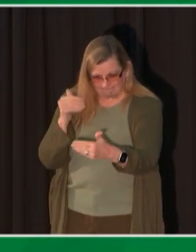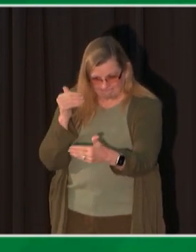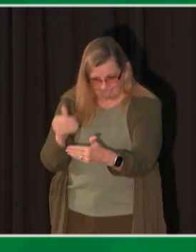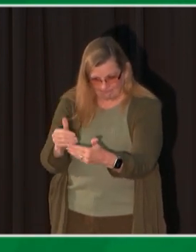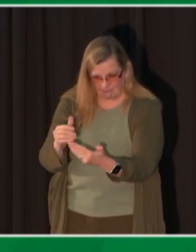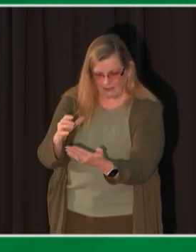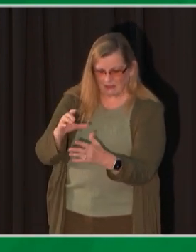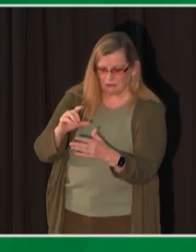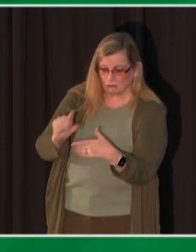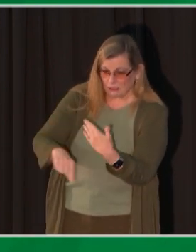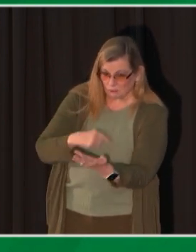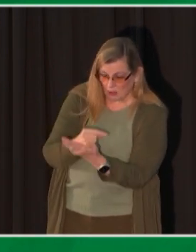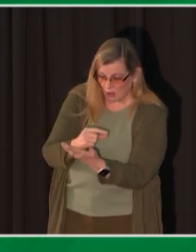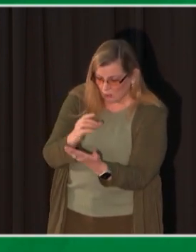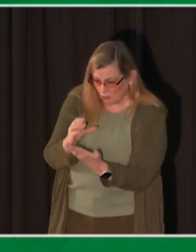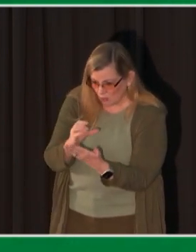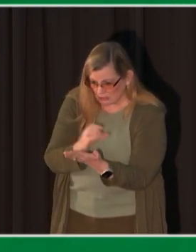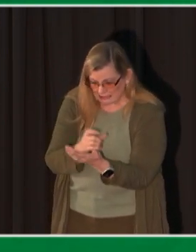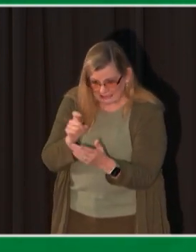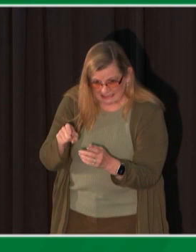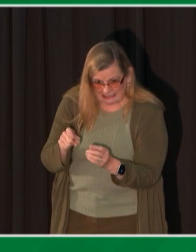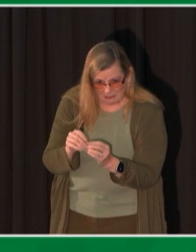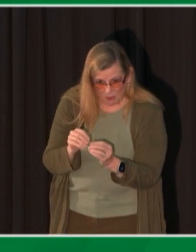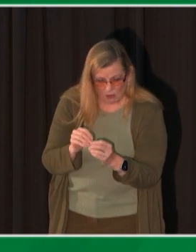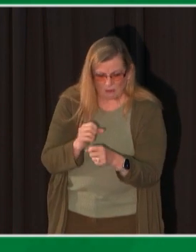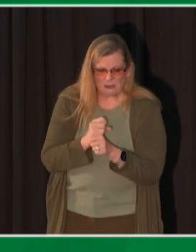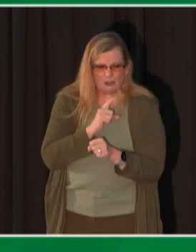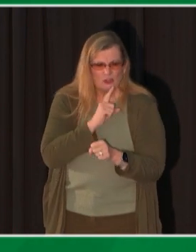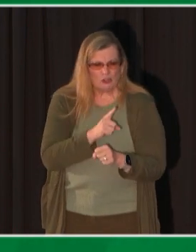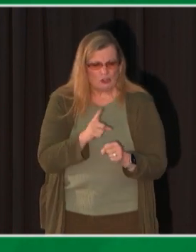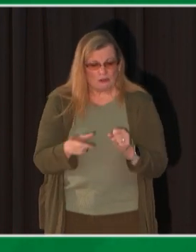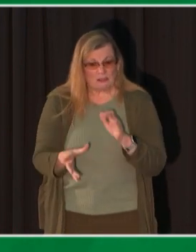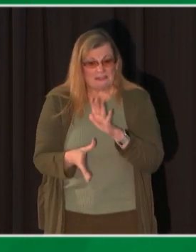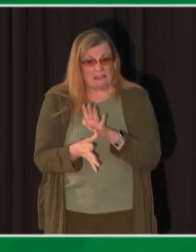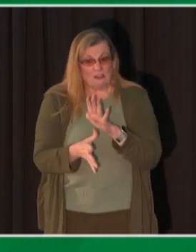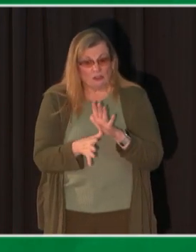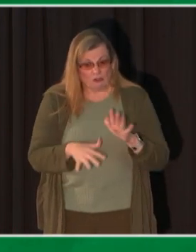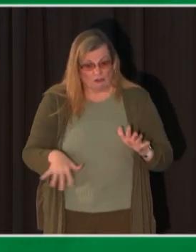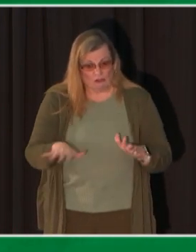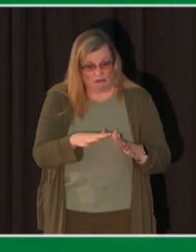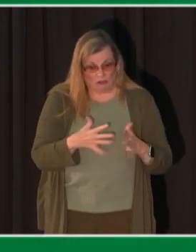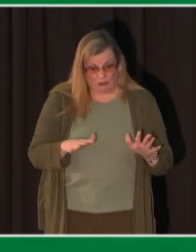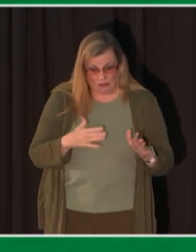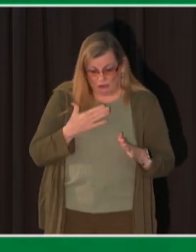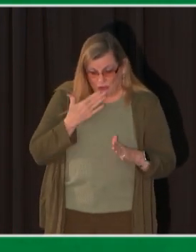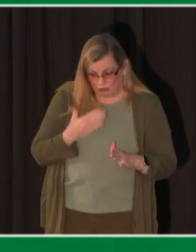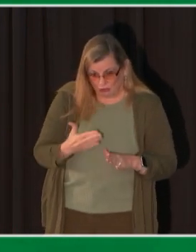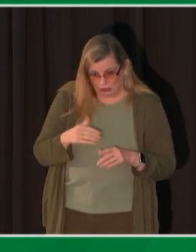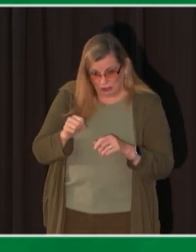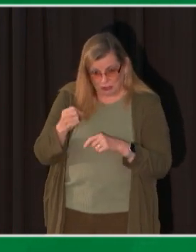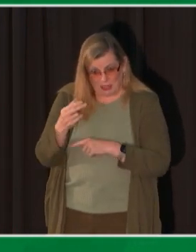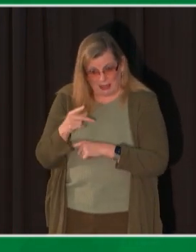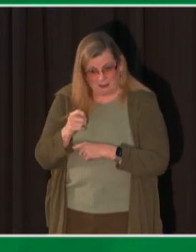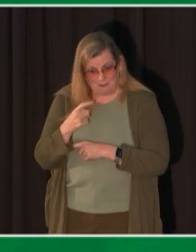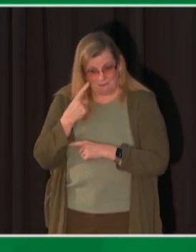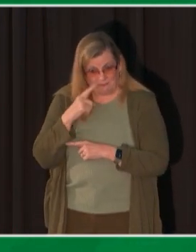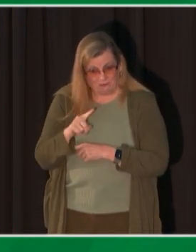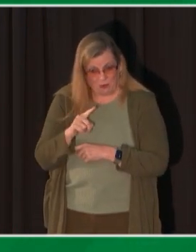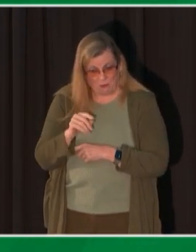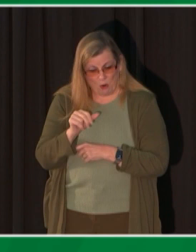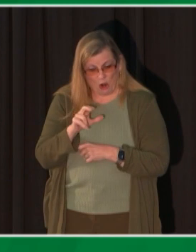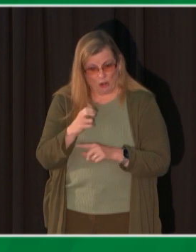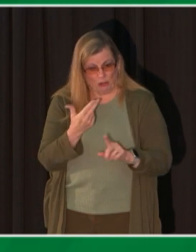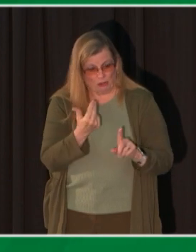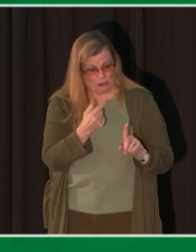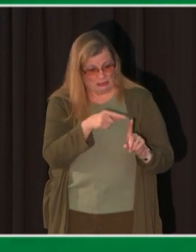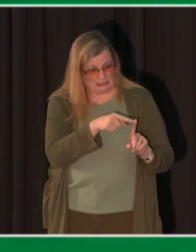that all of our seniors and our high school students that were in good standing on March 13th, on our last day of school,